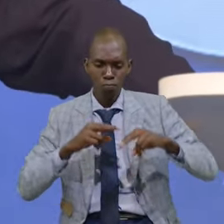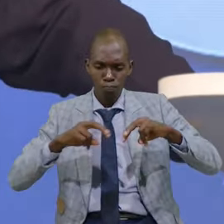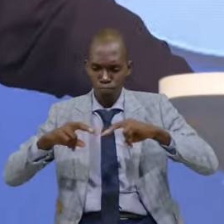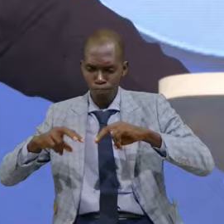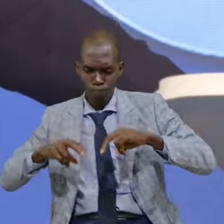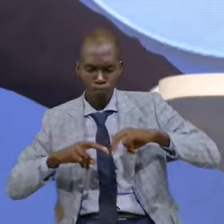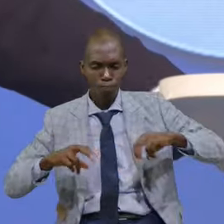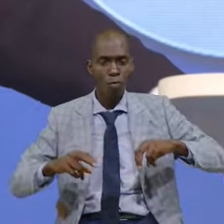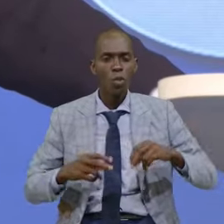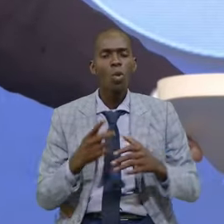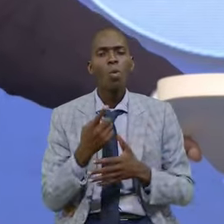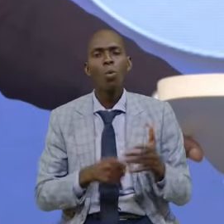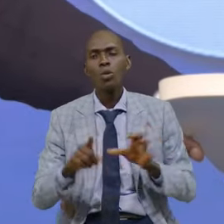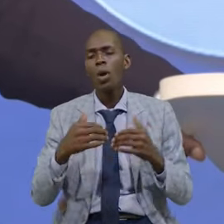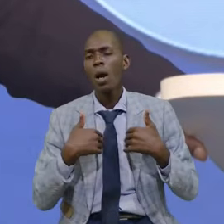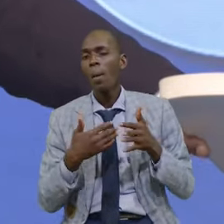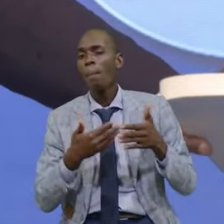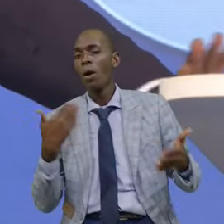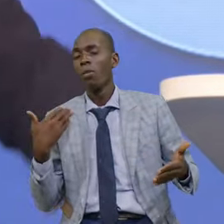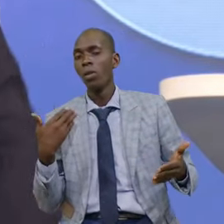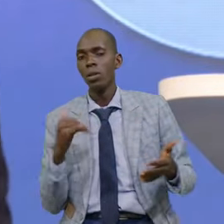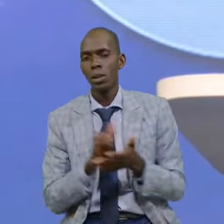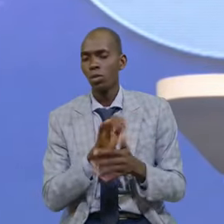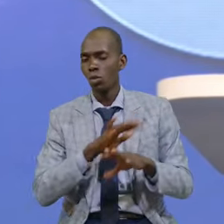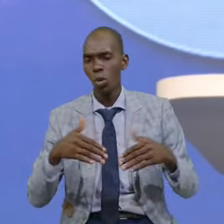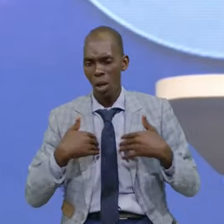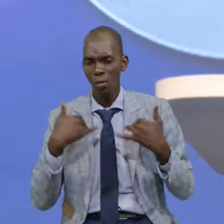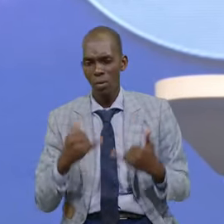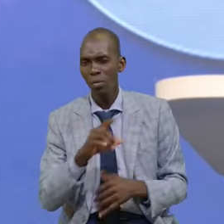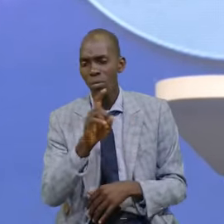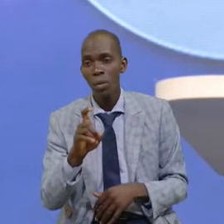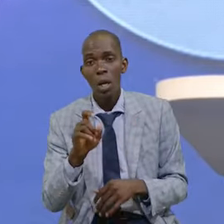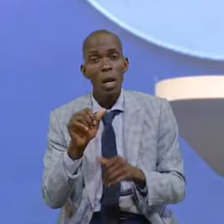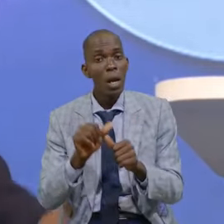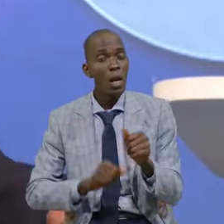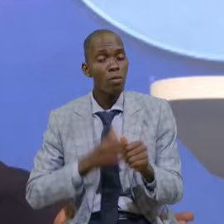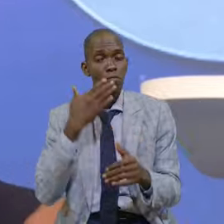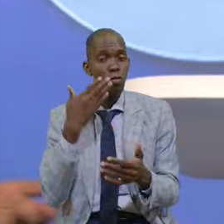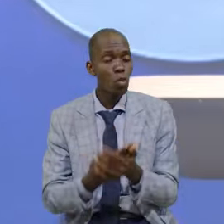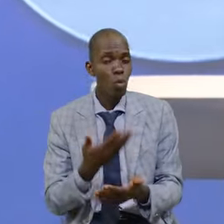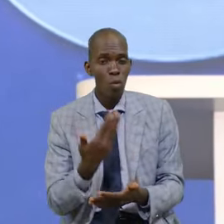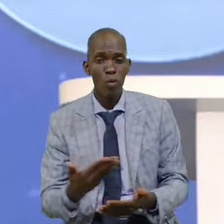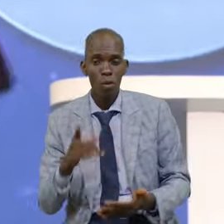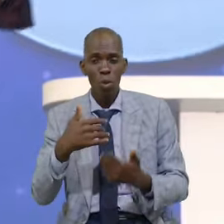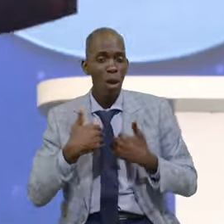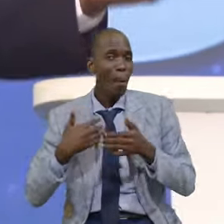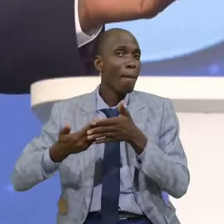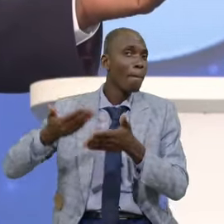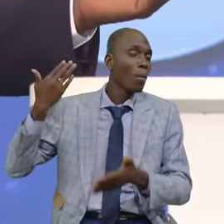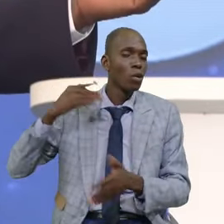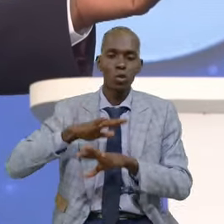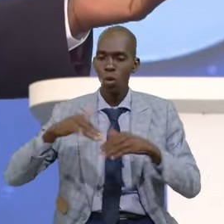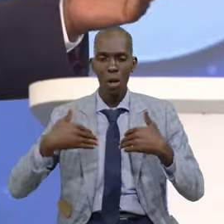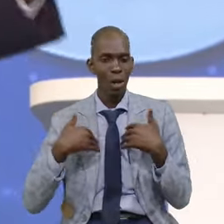have before you don't have now? Every good thing you had before you don't have now. You